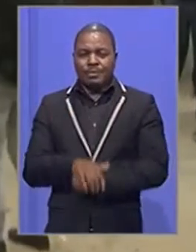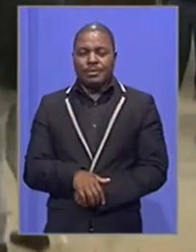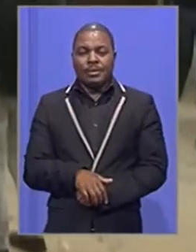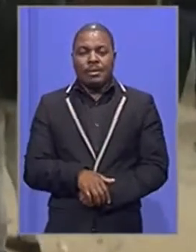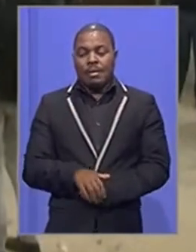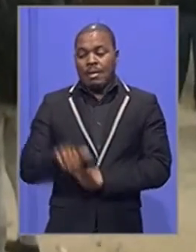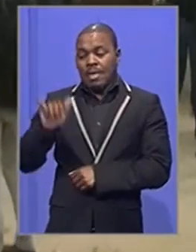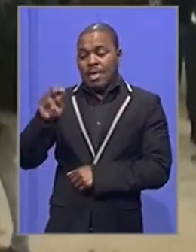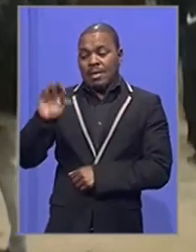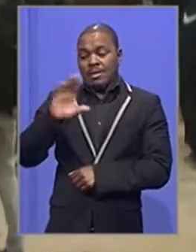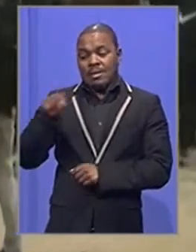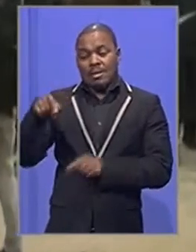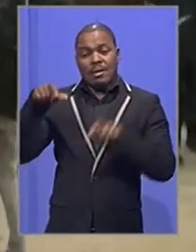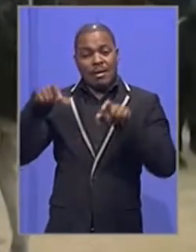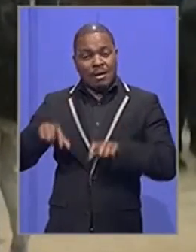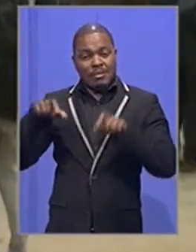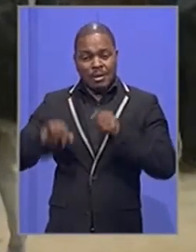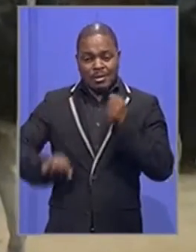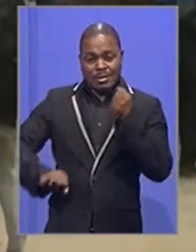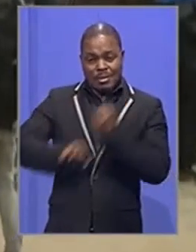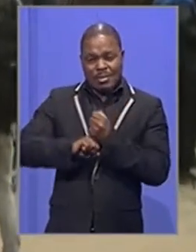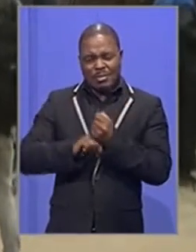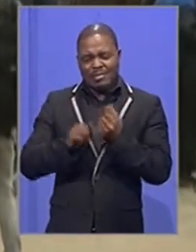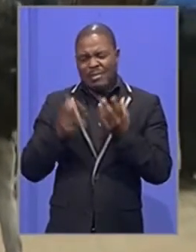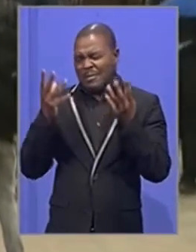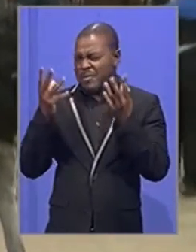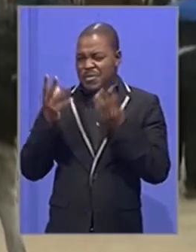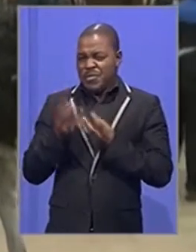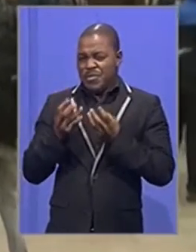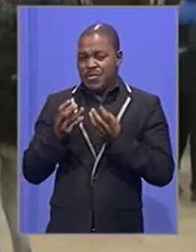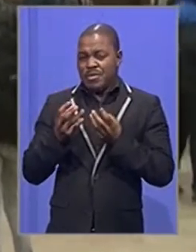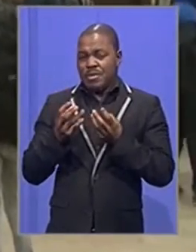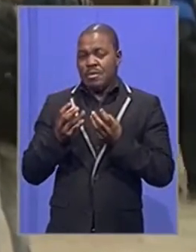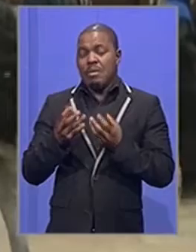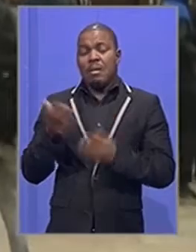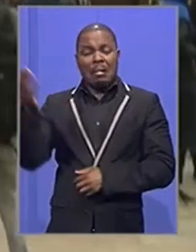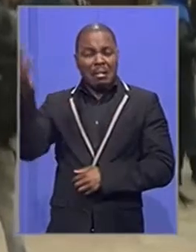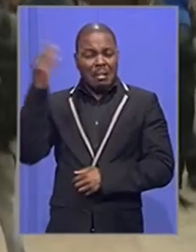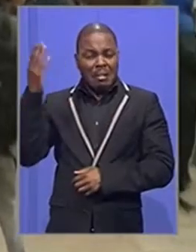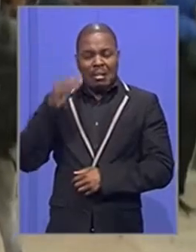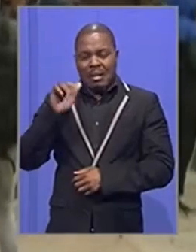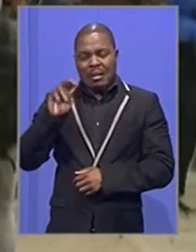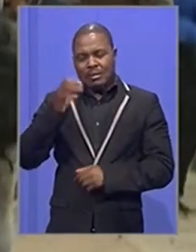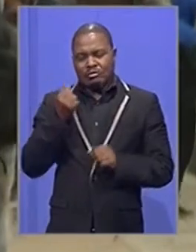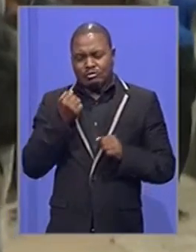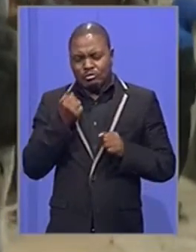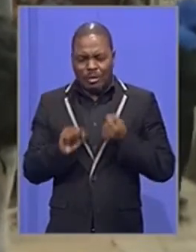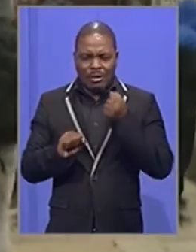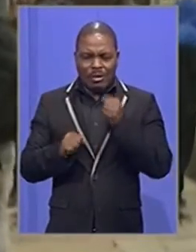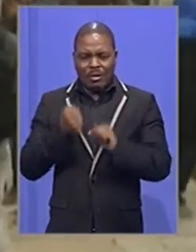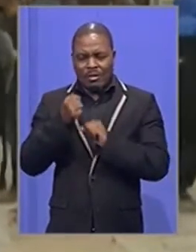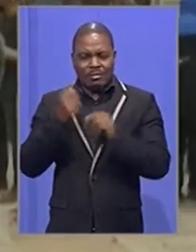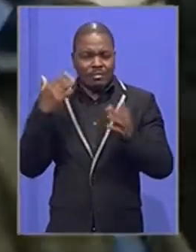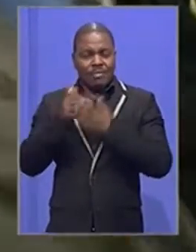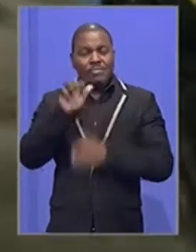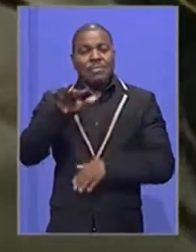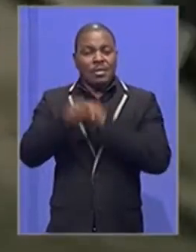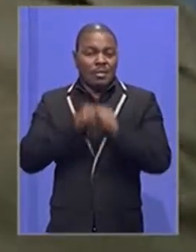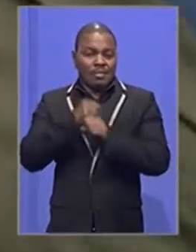Tshehetso ya ANC toropong ya Cape Town e fokola haholo mme e sa le Mokga ona o hula ka tlhako tsa morao ka dilemo tse